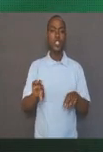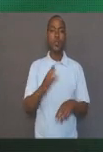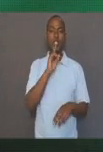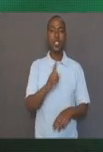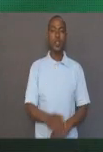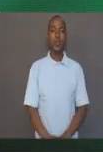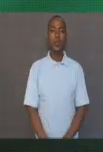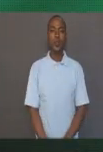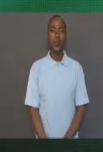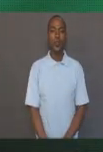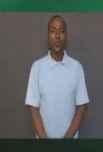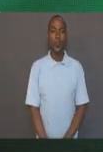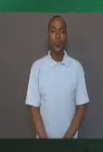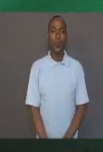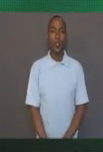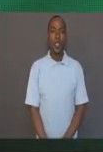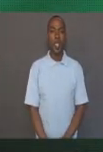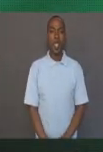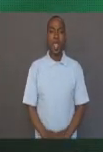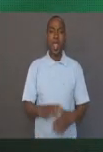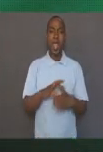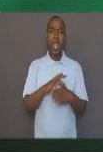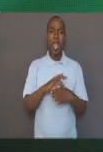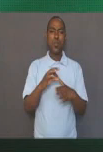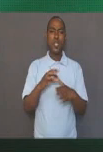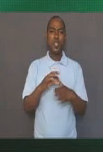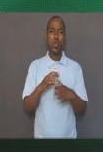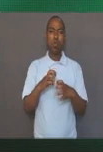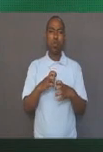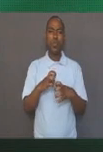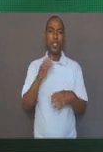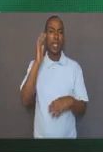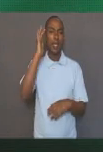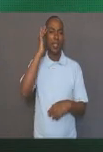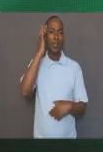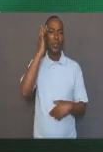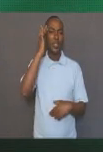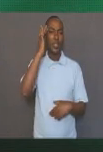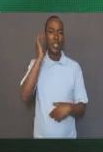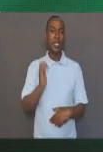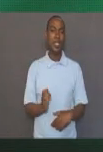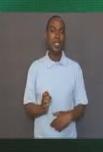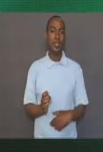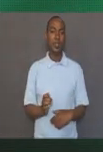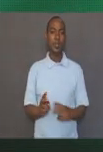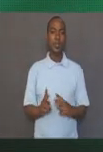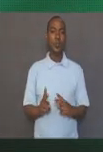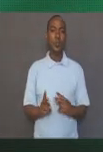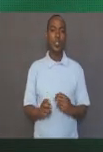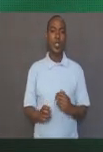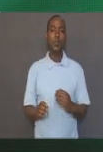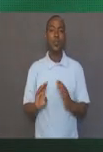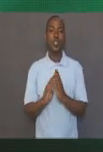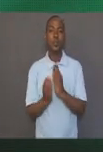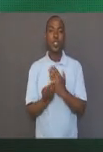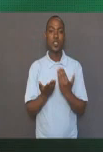In the years since, leprosy has become a disease that can be treated effectively.